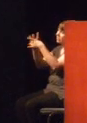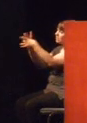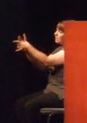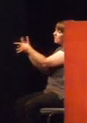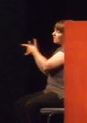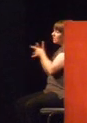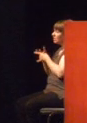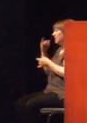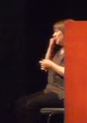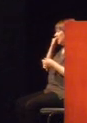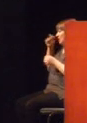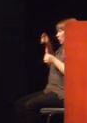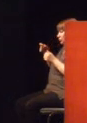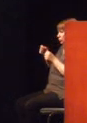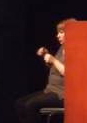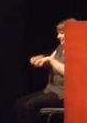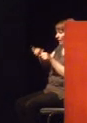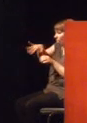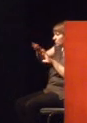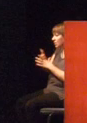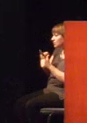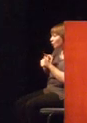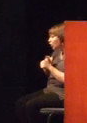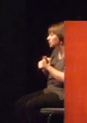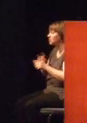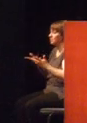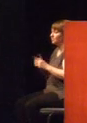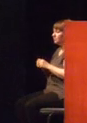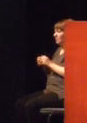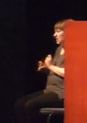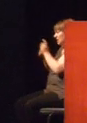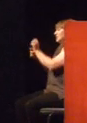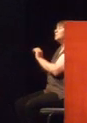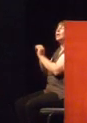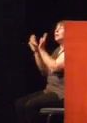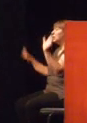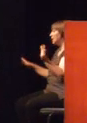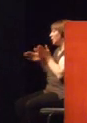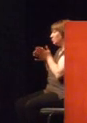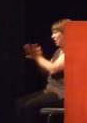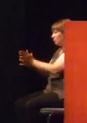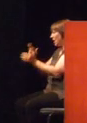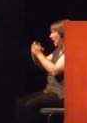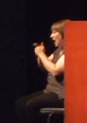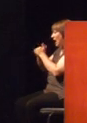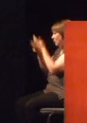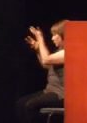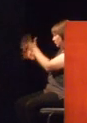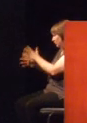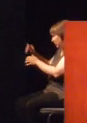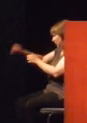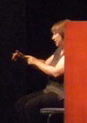one's a prerequisite for another, and just basically gives them a clear pathway of how to get to that outcome that